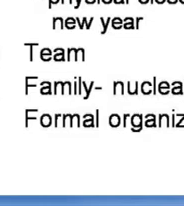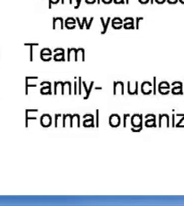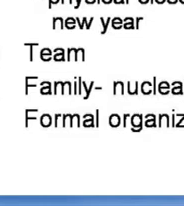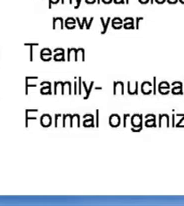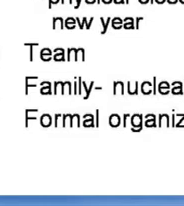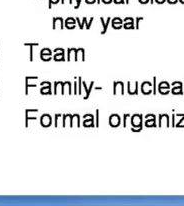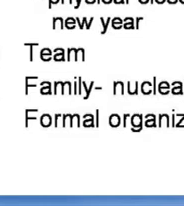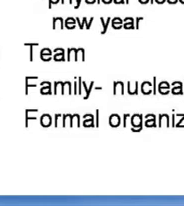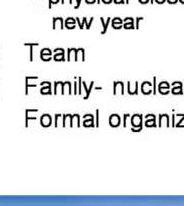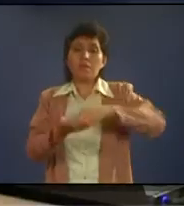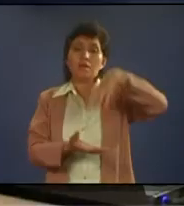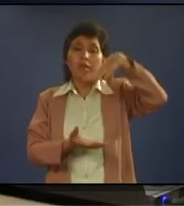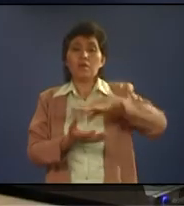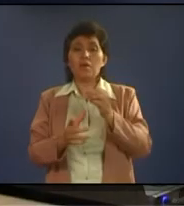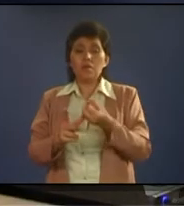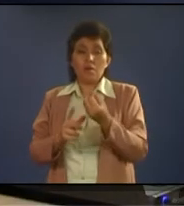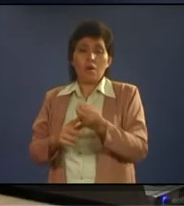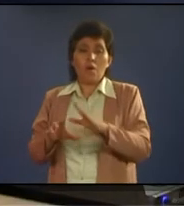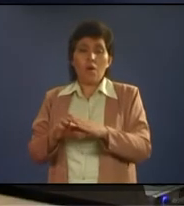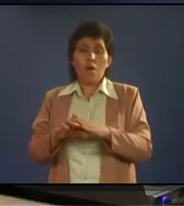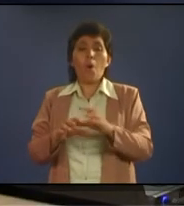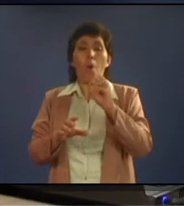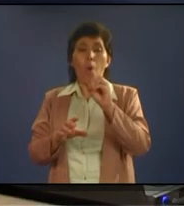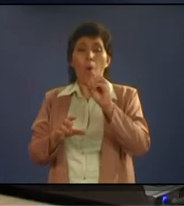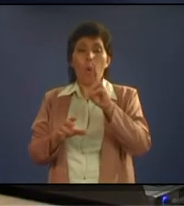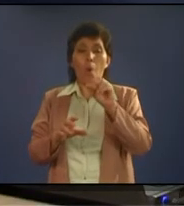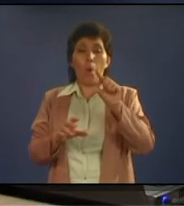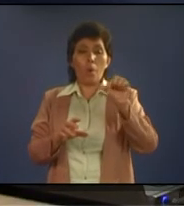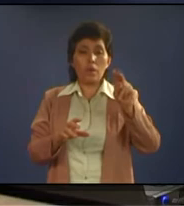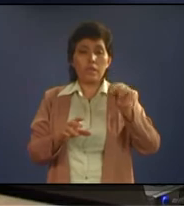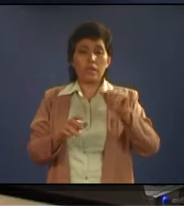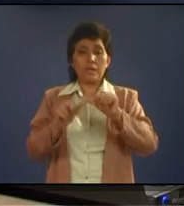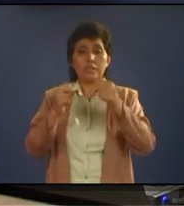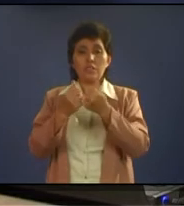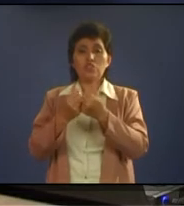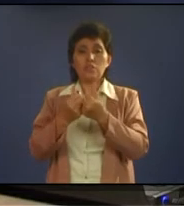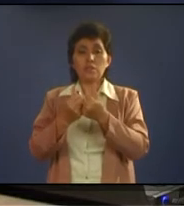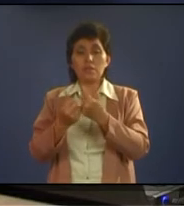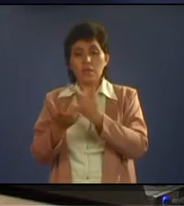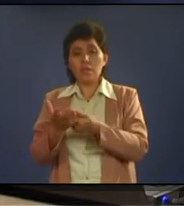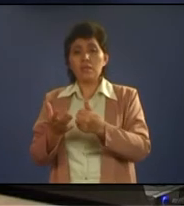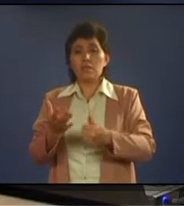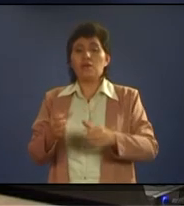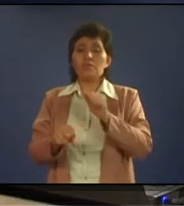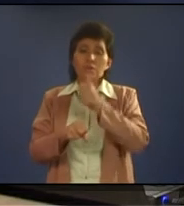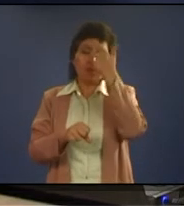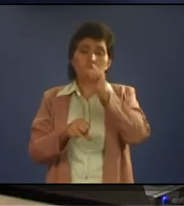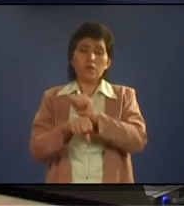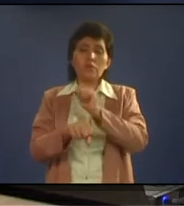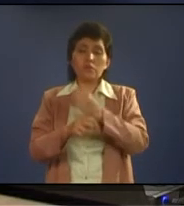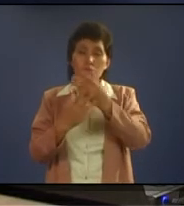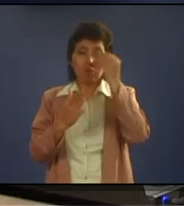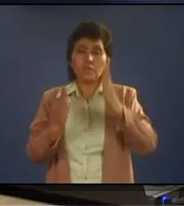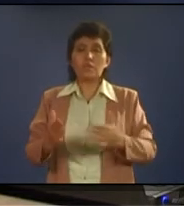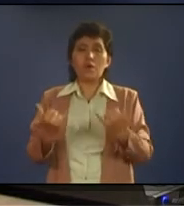formal organization. Meaning, what kind of formal organization? First, of course, it's a place where you're working in. And next, because you are a